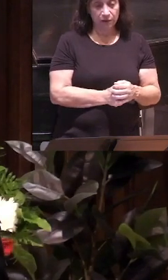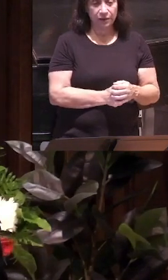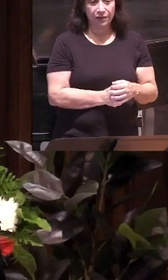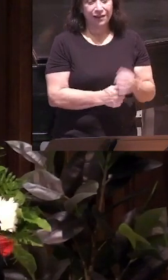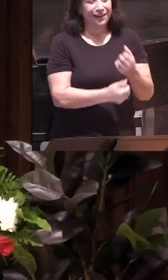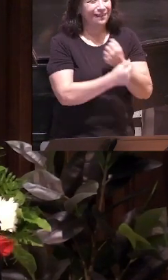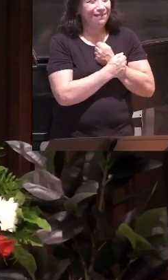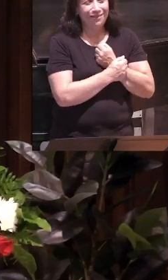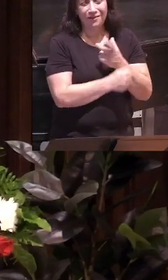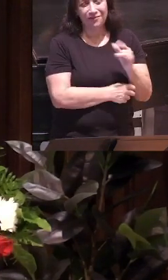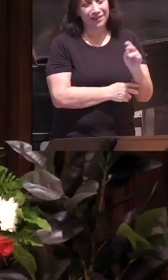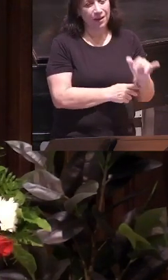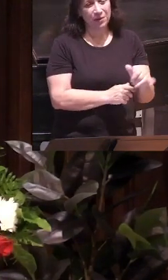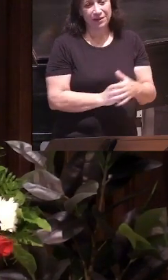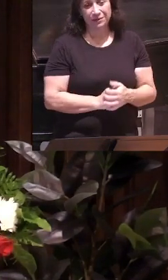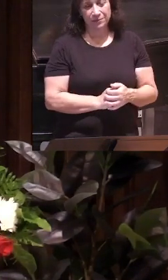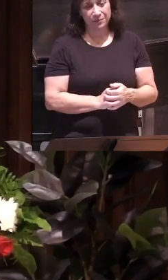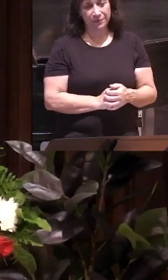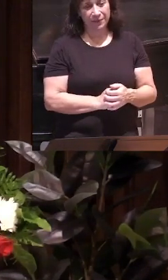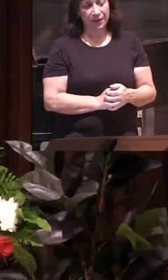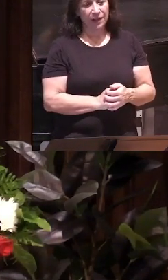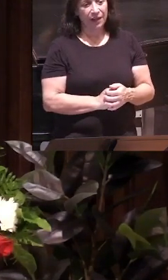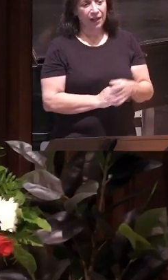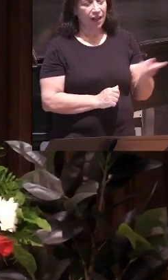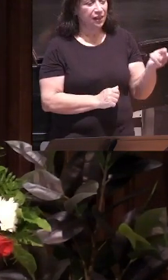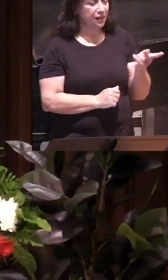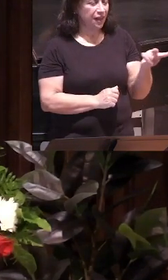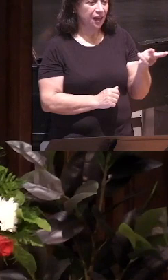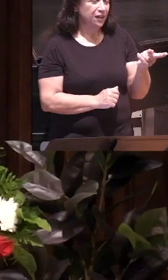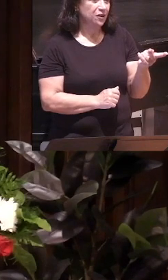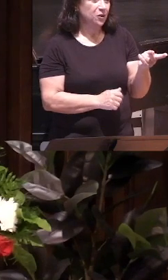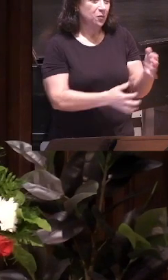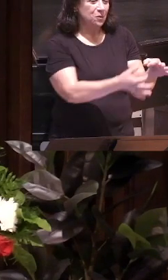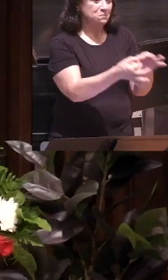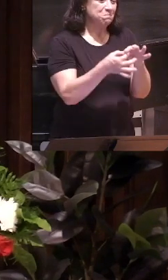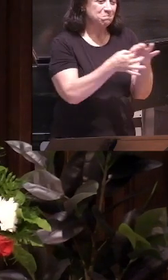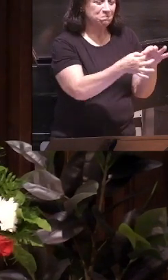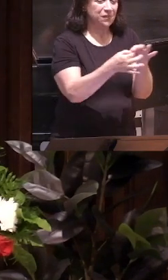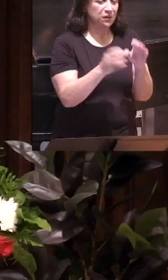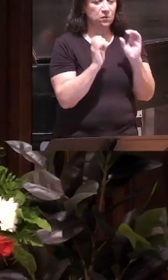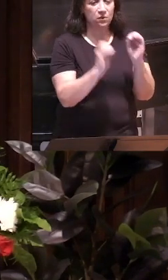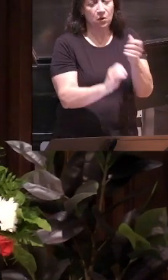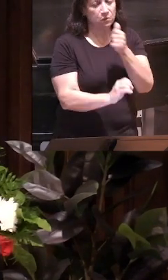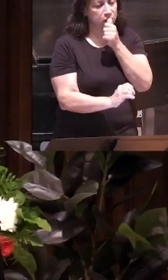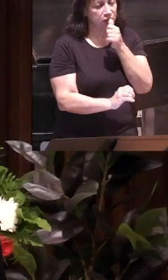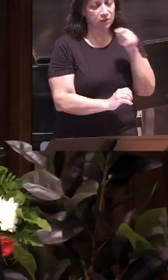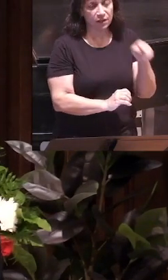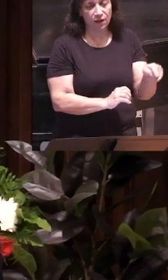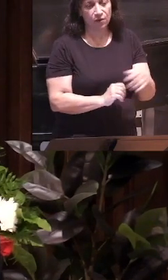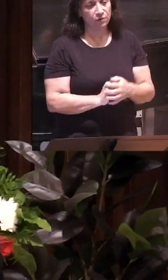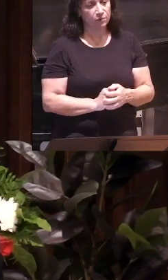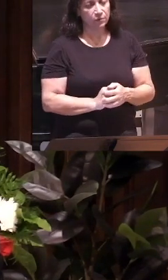He loved Tammy, and they were one union with no secrets.